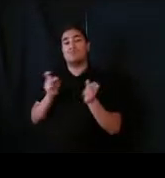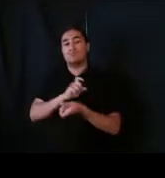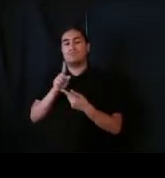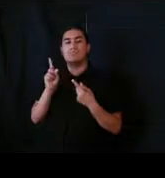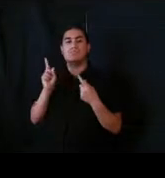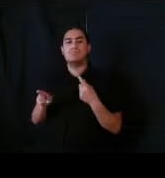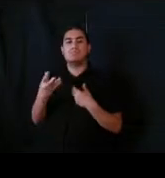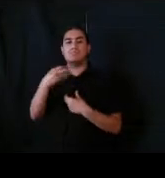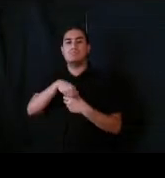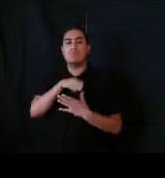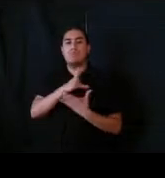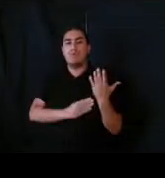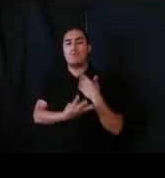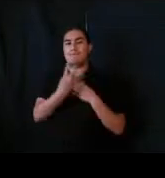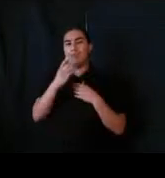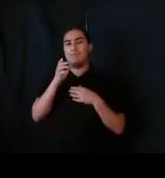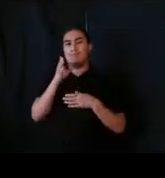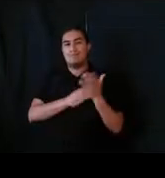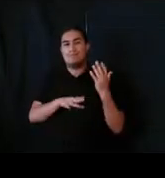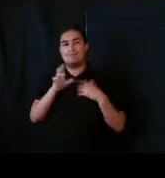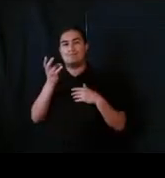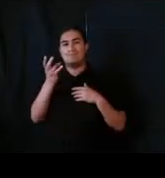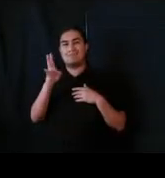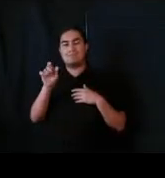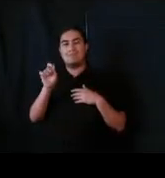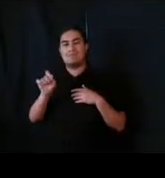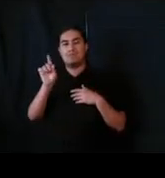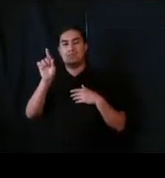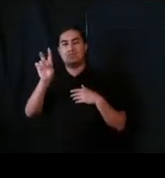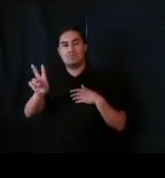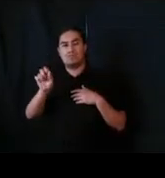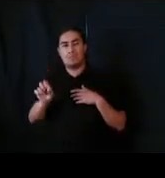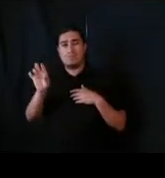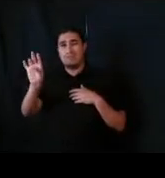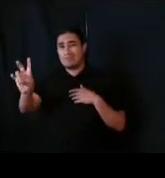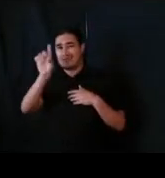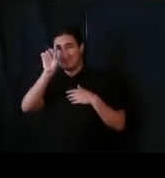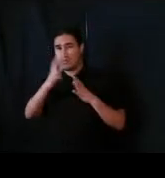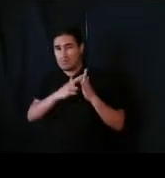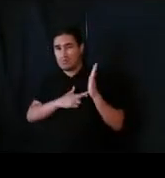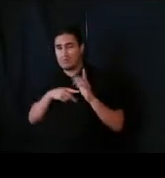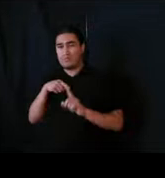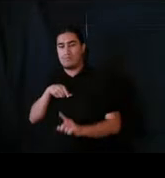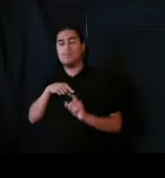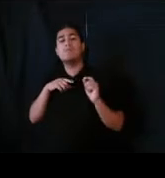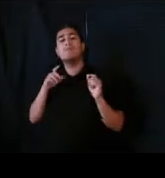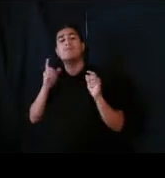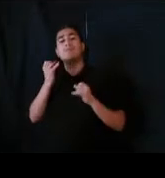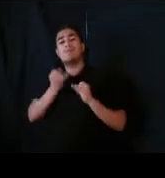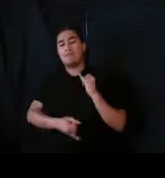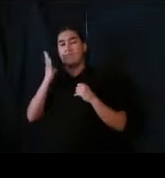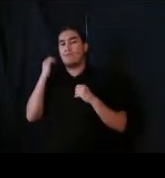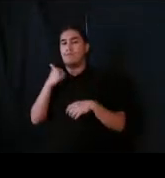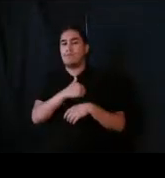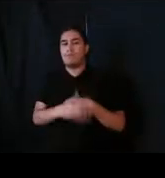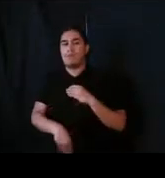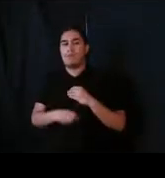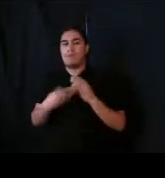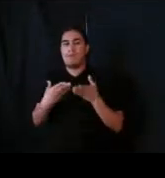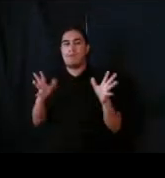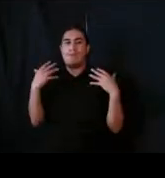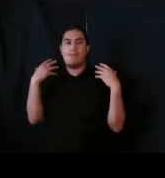into part 4 section 17.2.6 of the proposed guidelines finally we have added a public health